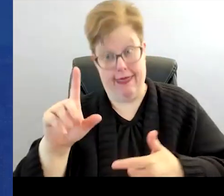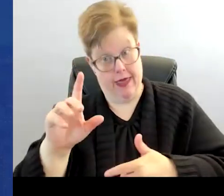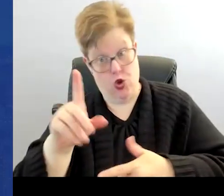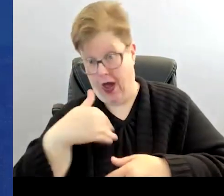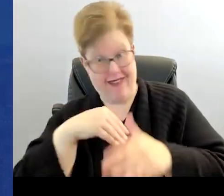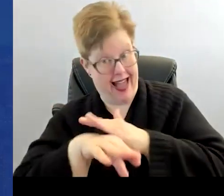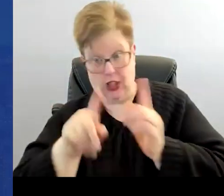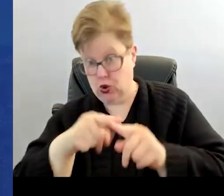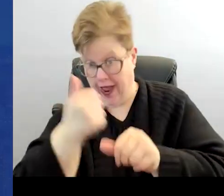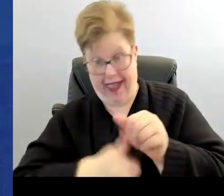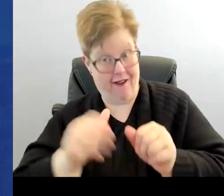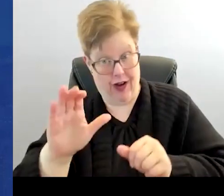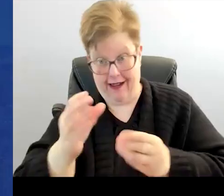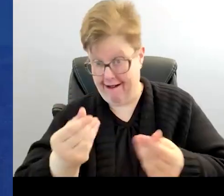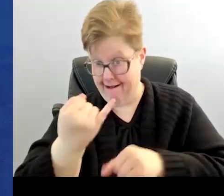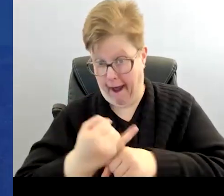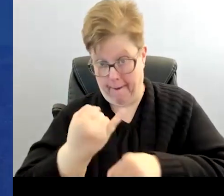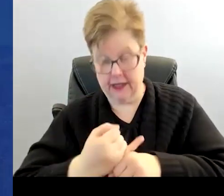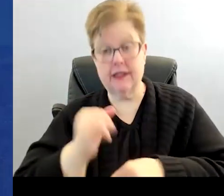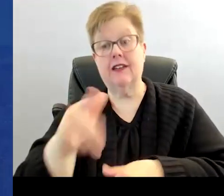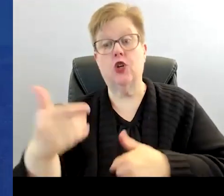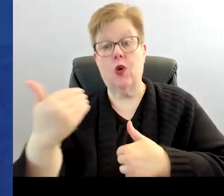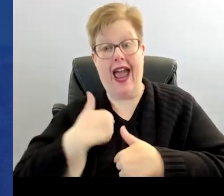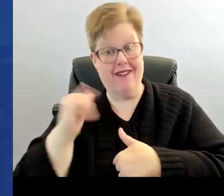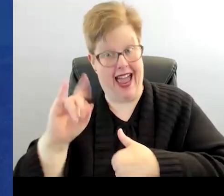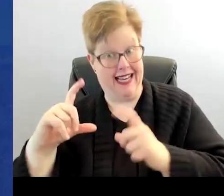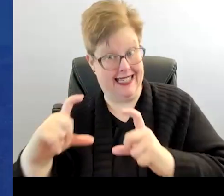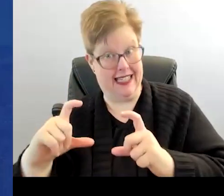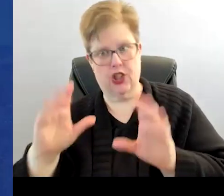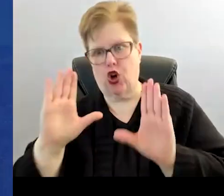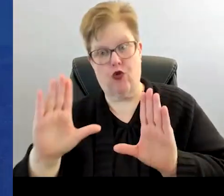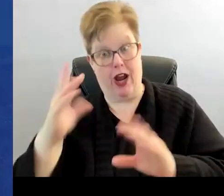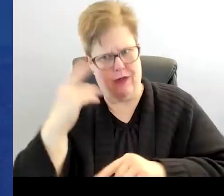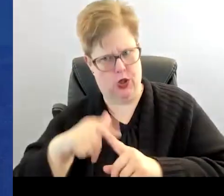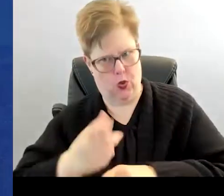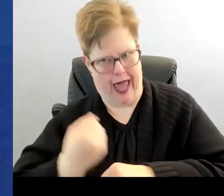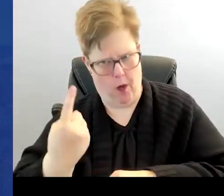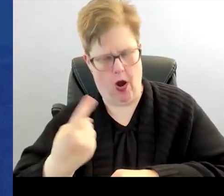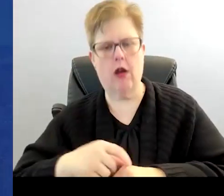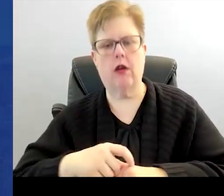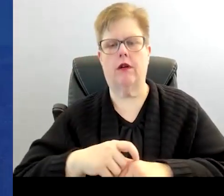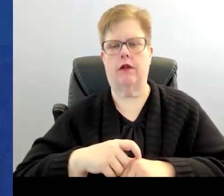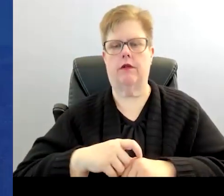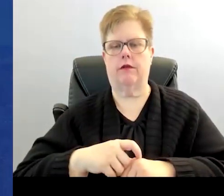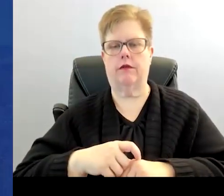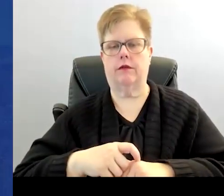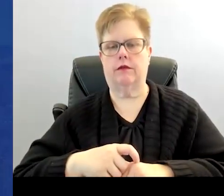campus if you have a CUNY campus ID, and it's a great reason to get that.